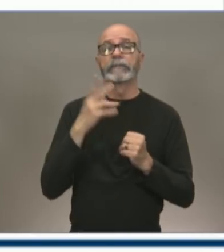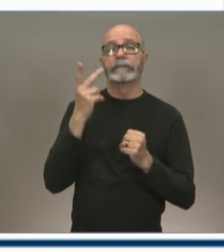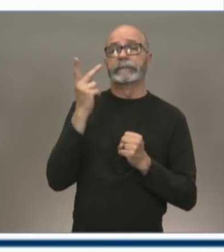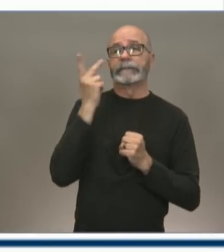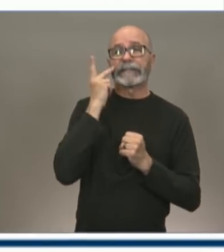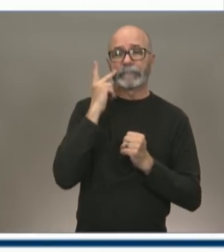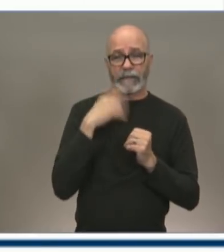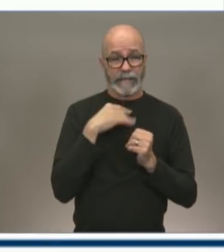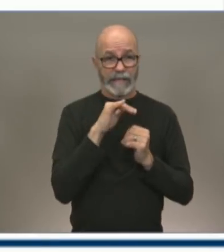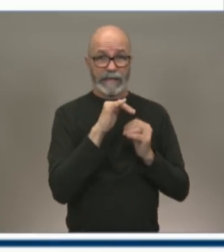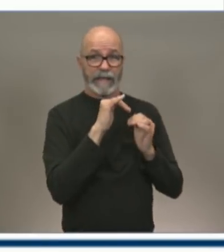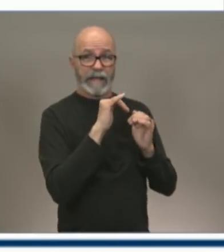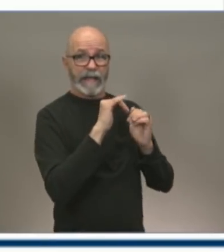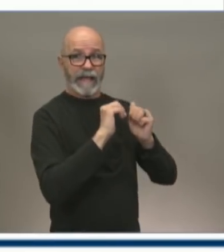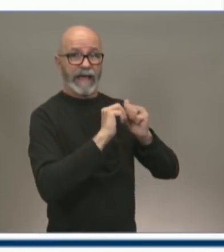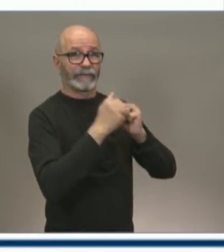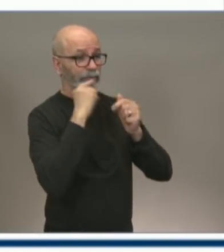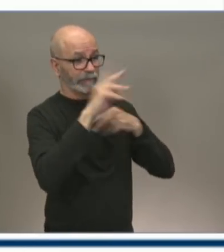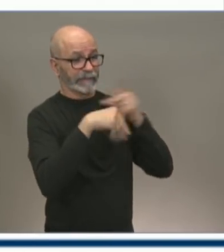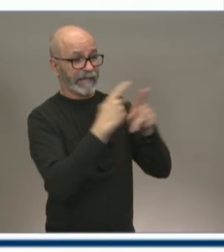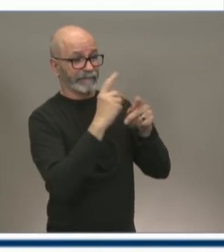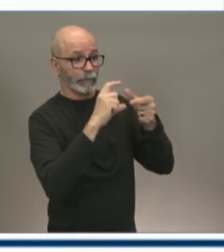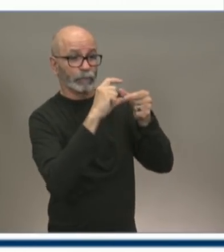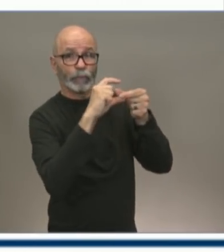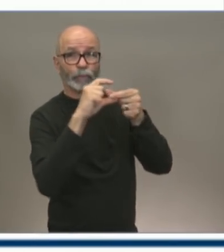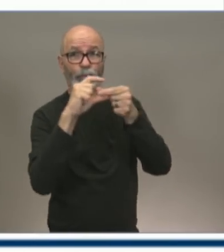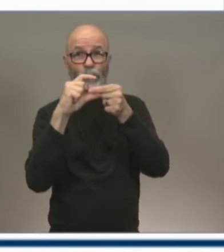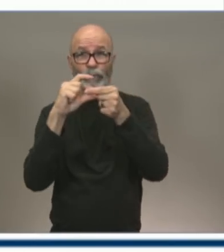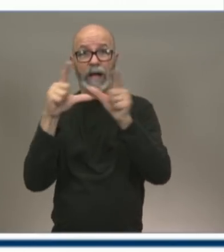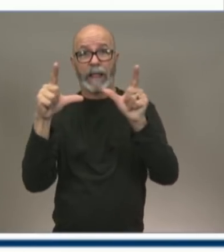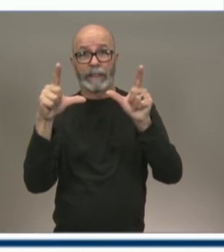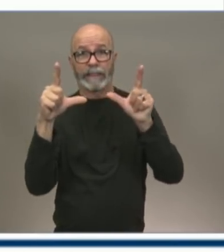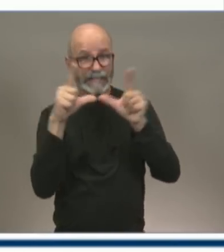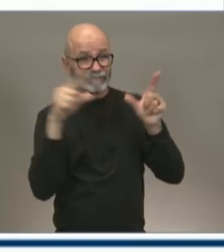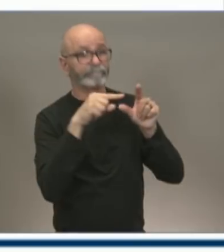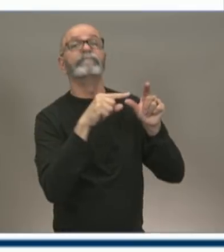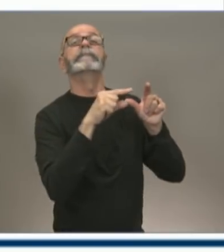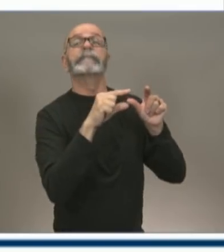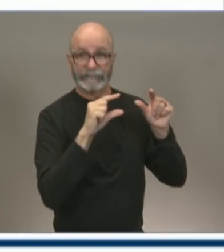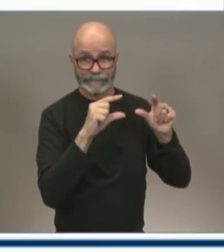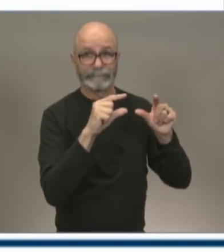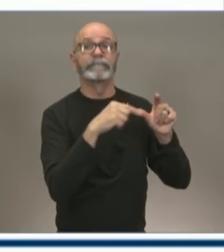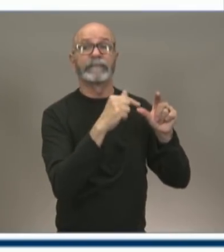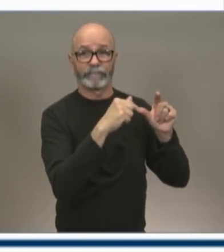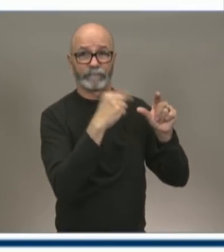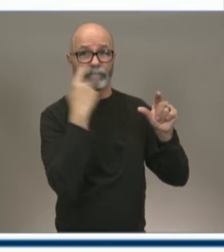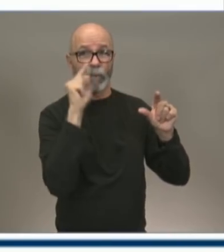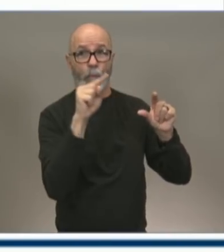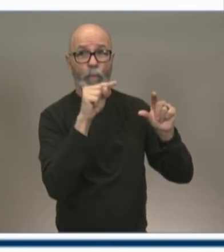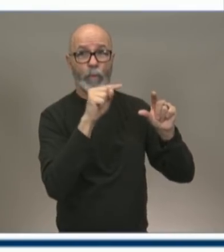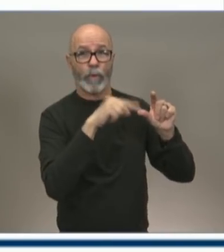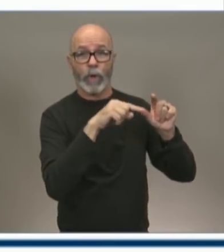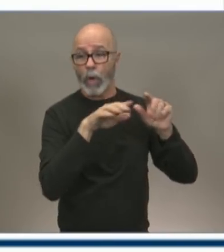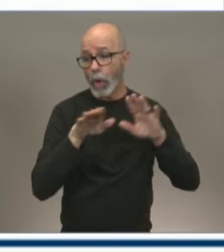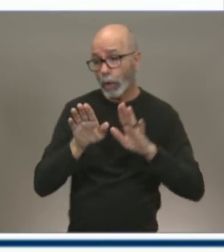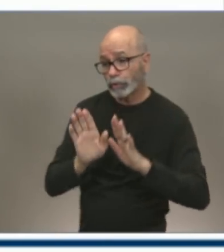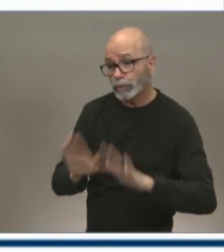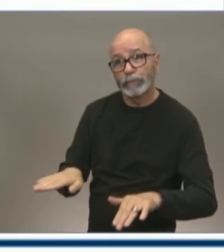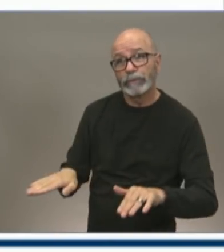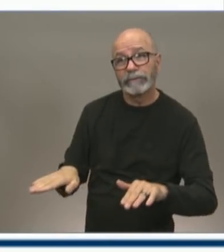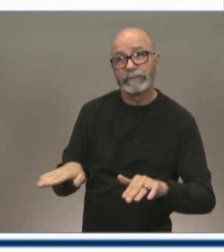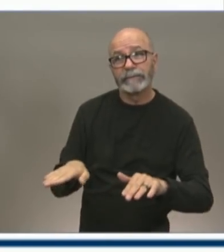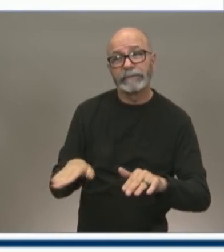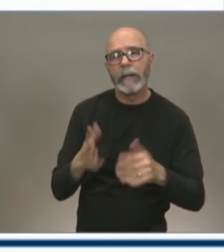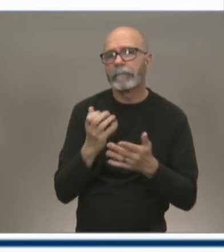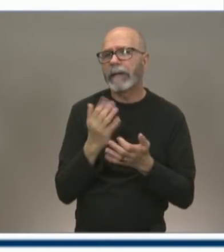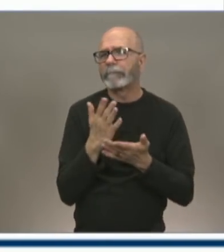licensed. We know that the vaccines we have now aren't licensed for children. There may be other restrictions on some of the other vaccines, so we'd